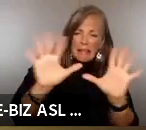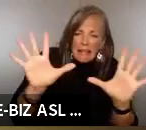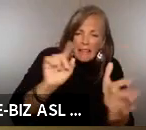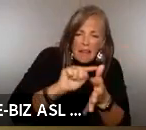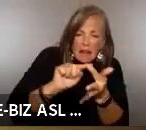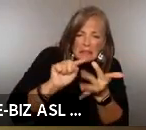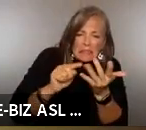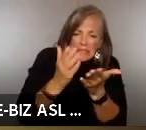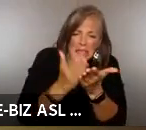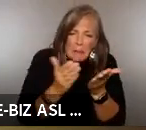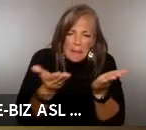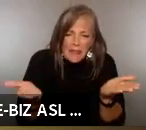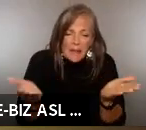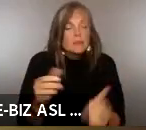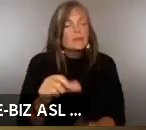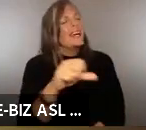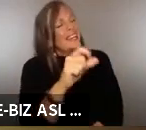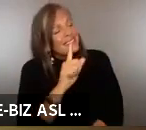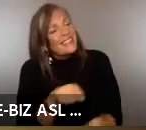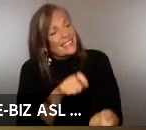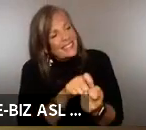things. Yes, exactly.